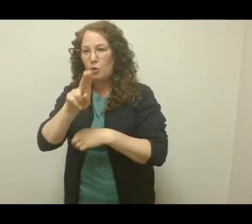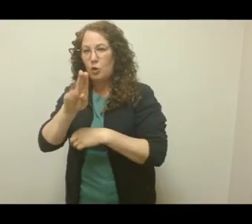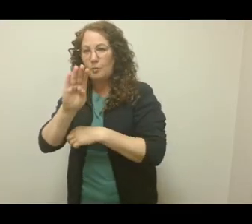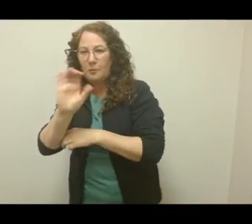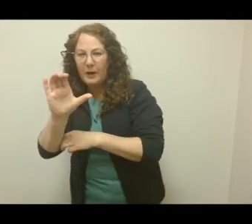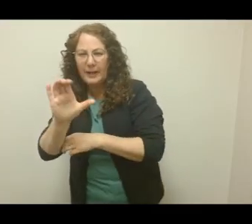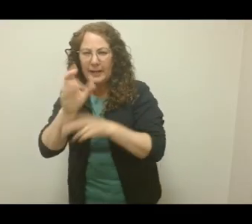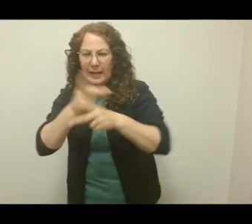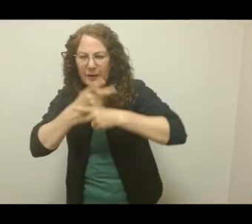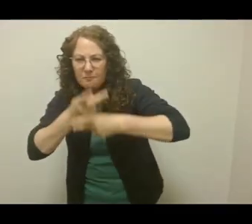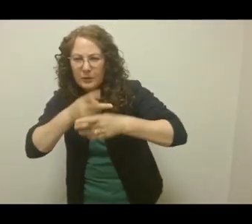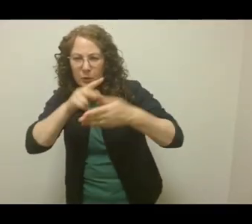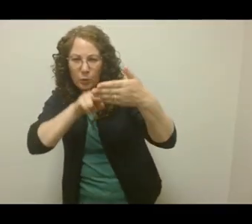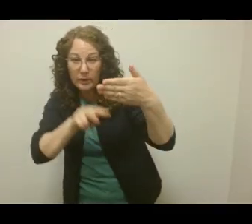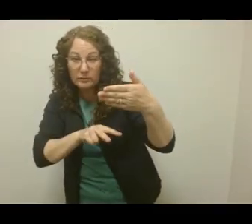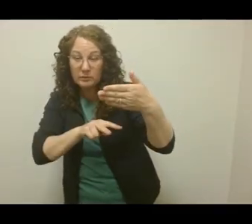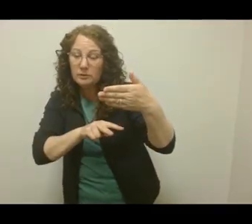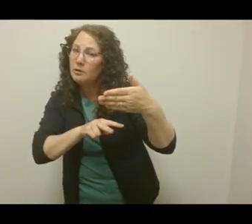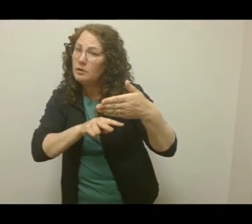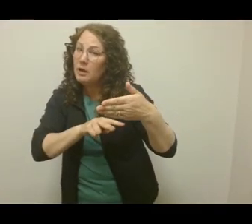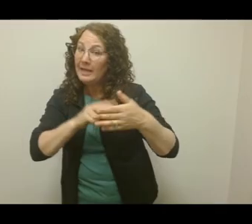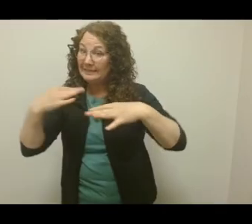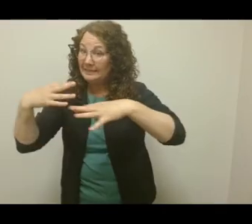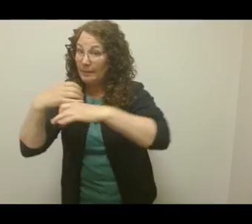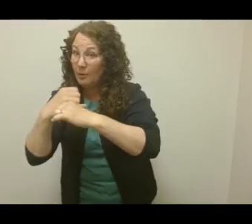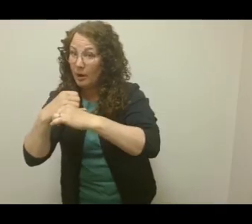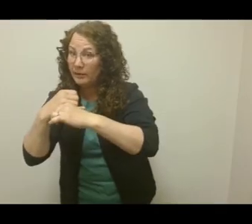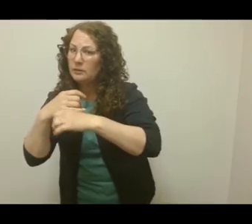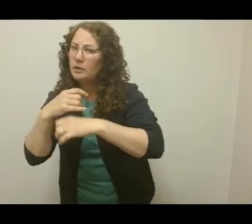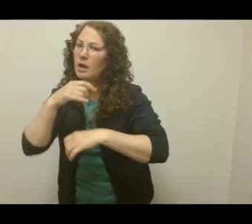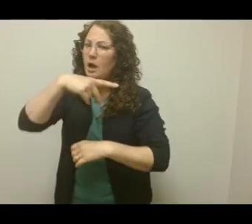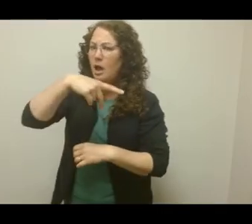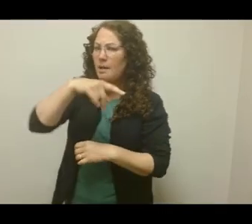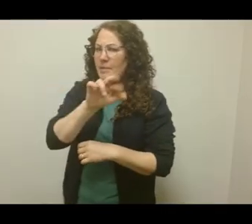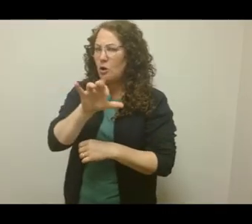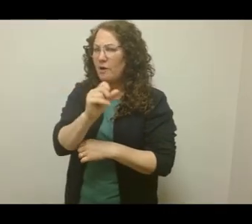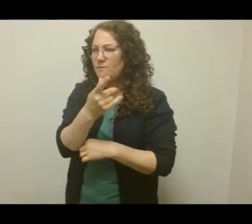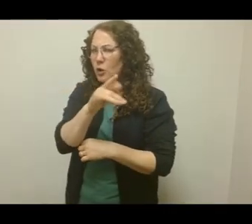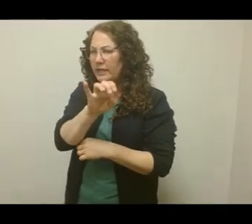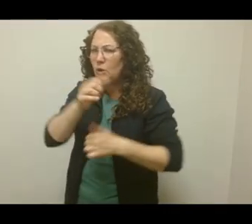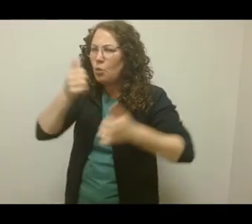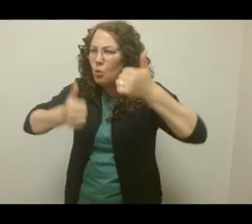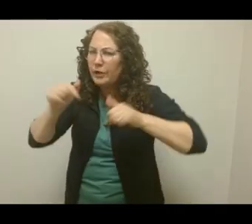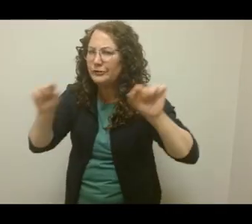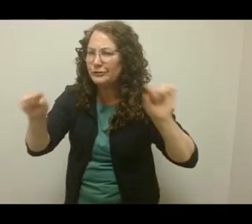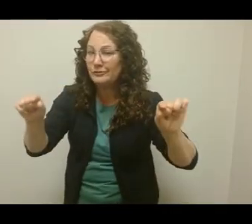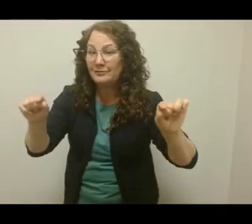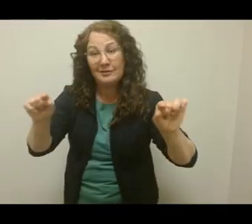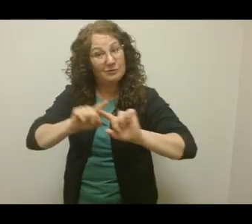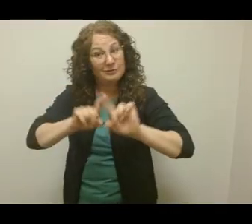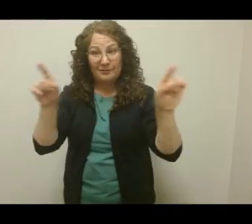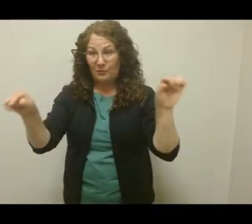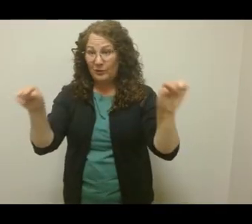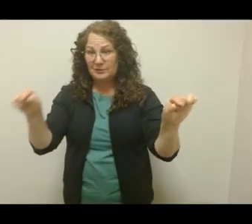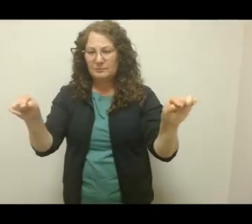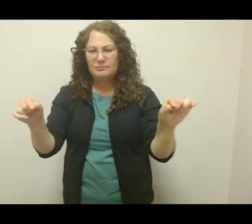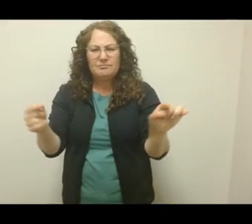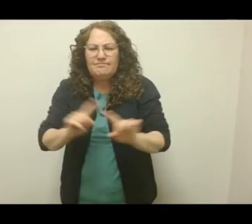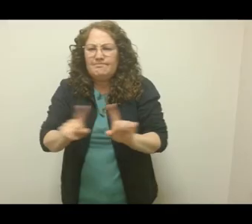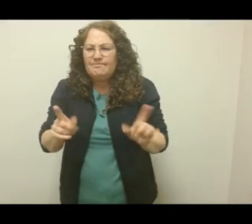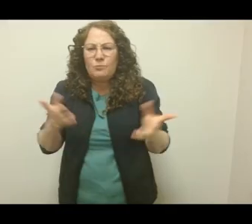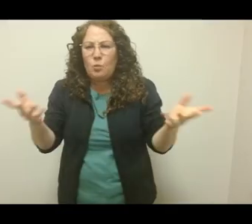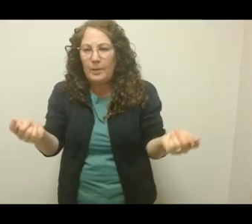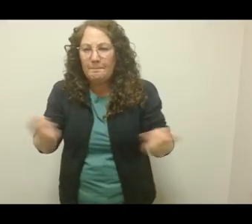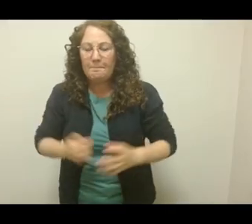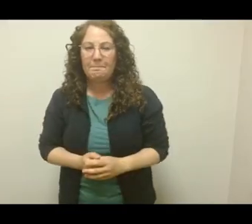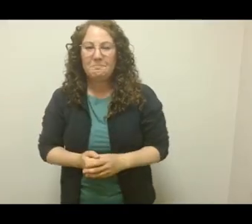being asked to summarize or paraphrase? They are different. And what's the difference? So